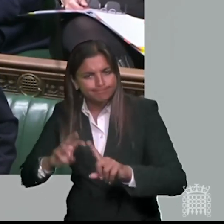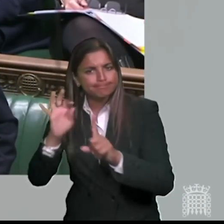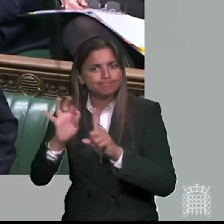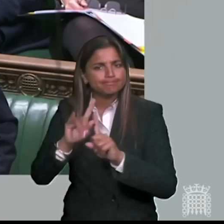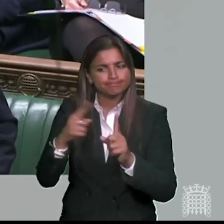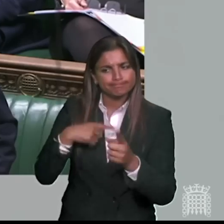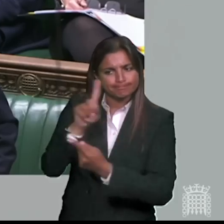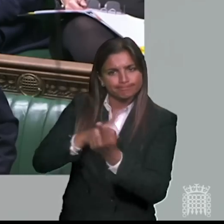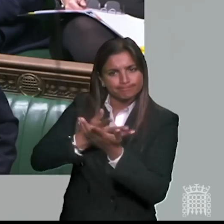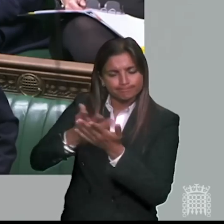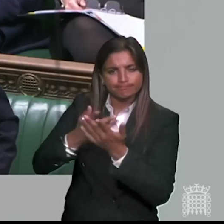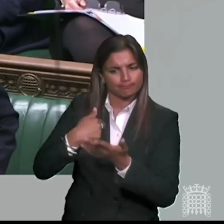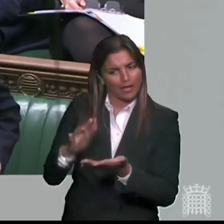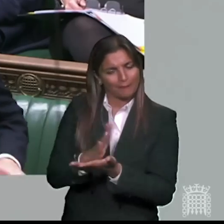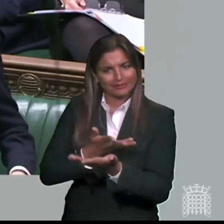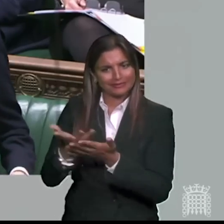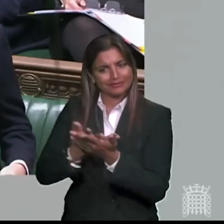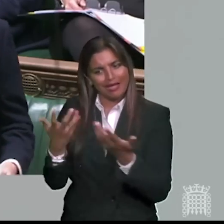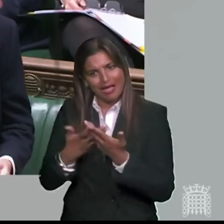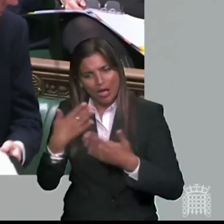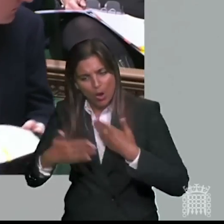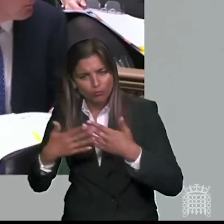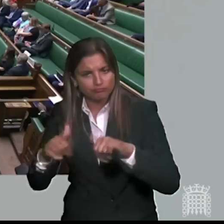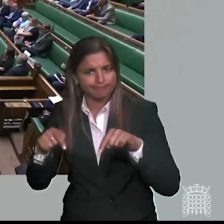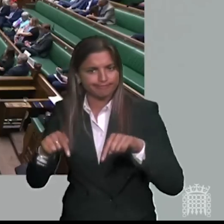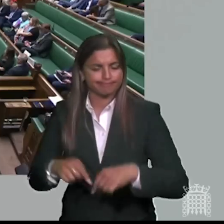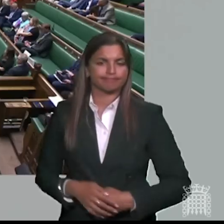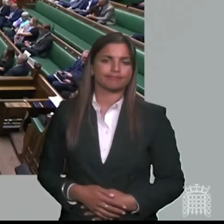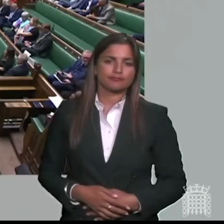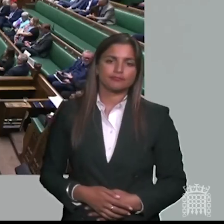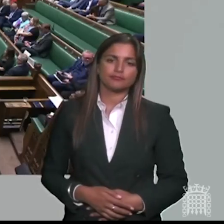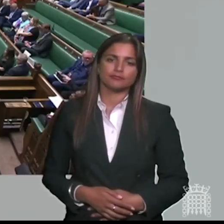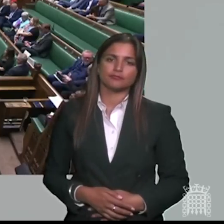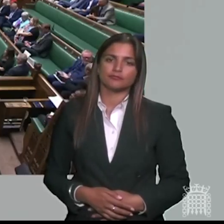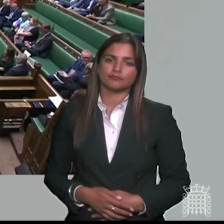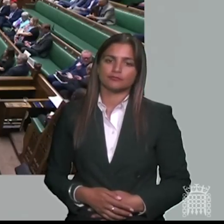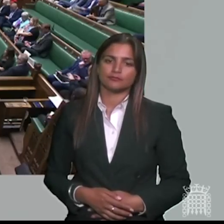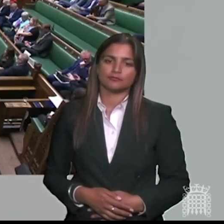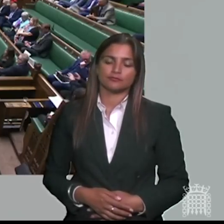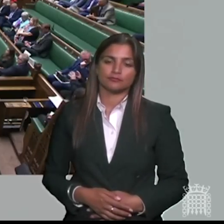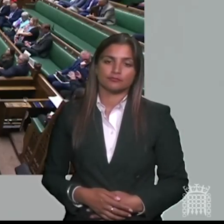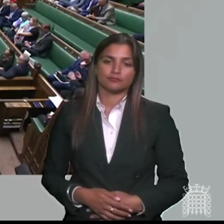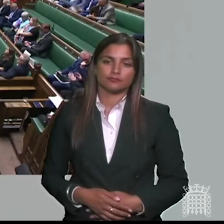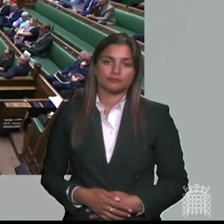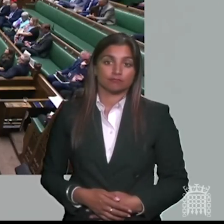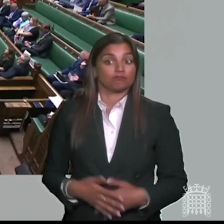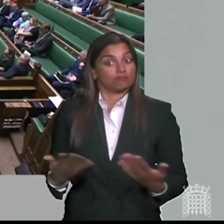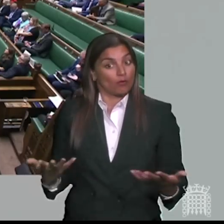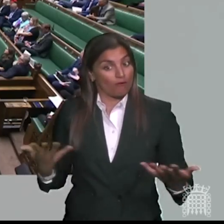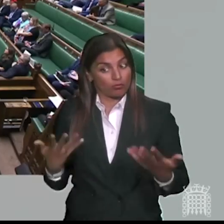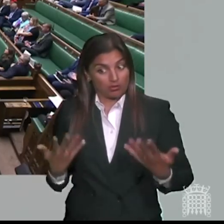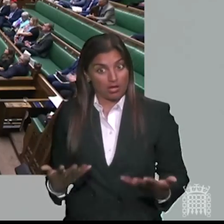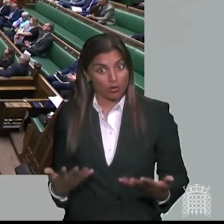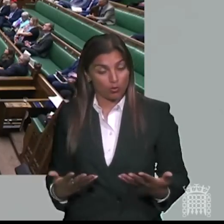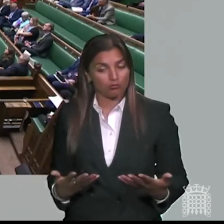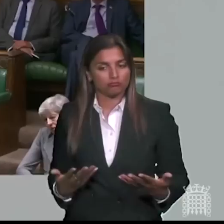and discuss what measures might be brought forward to address it. John Barron. Thank you, Mr. Speaker. At a time of record employment, an